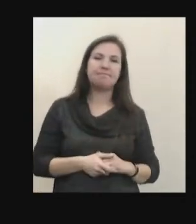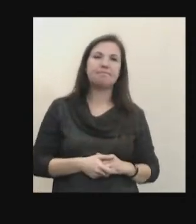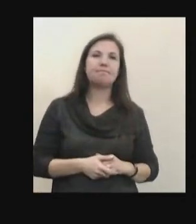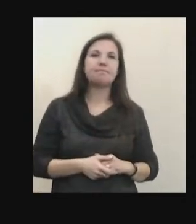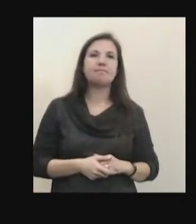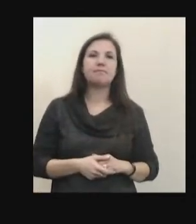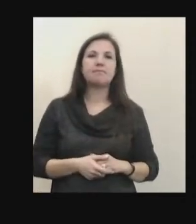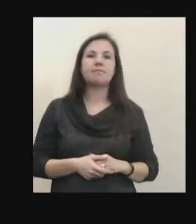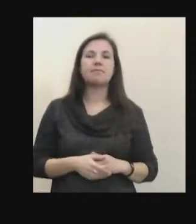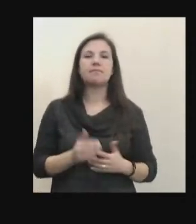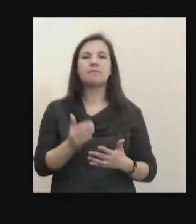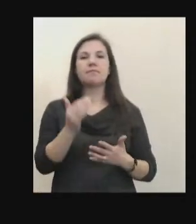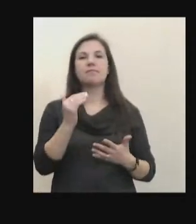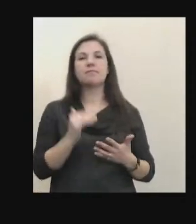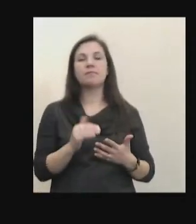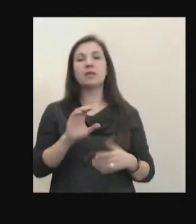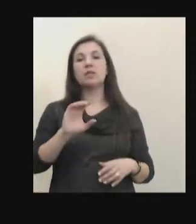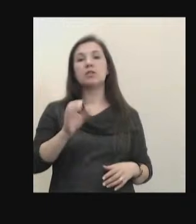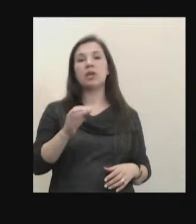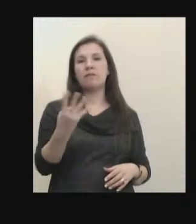Chris Orvadas, Channel 4.